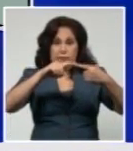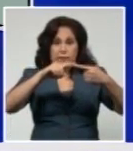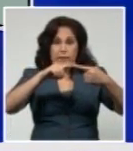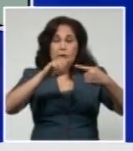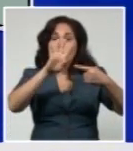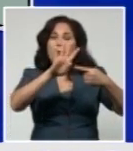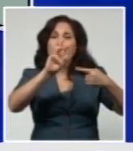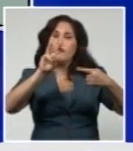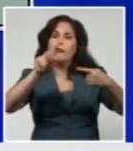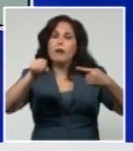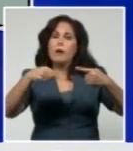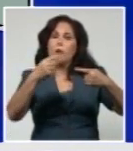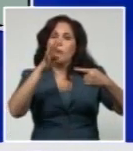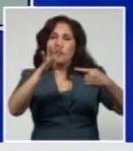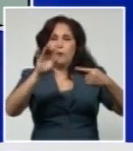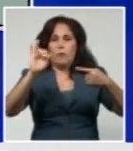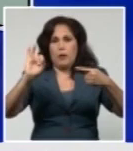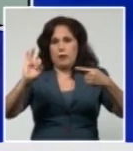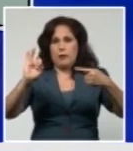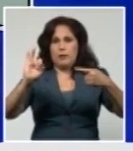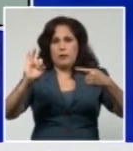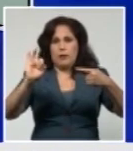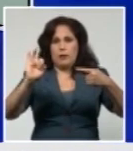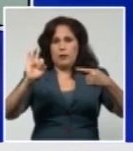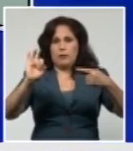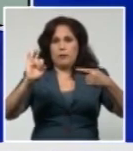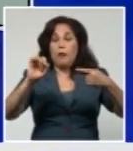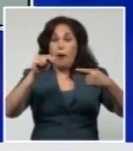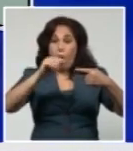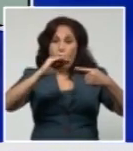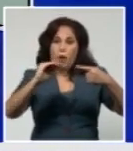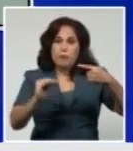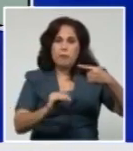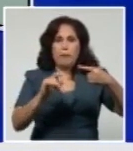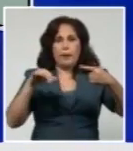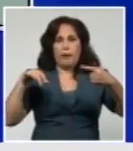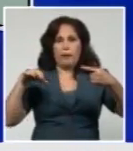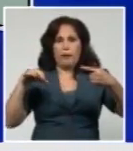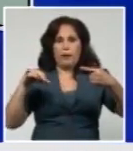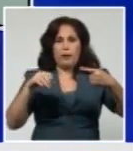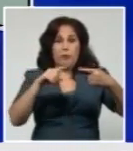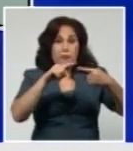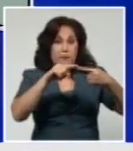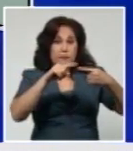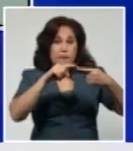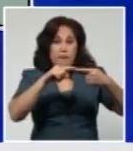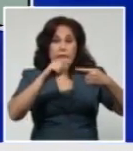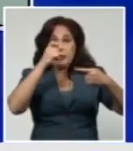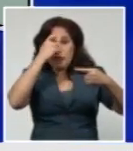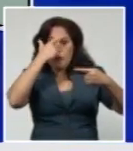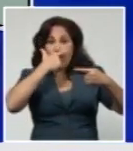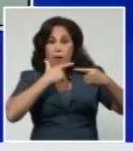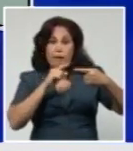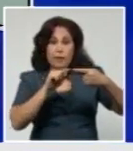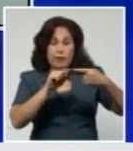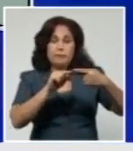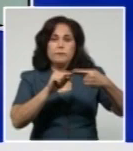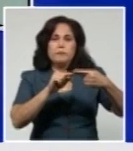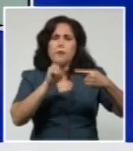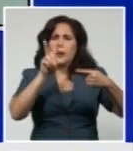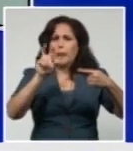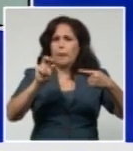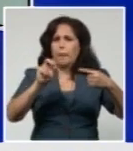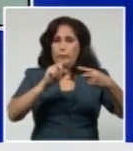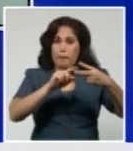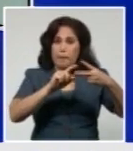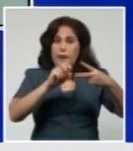0.39, Matanzas has a rate of 0.28, and Villa Clara with 0.26. No